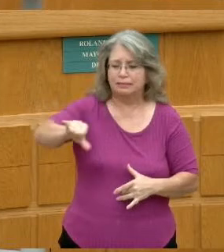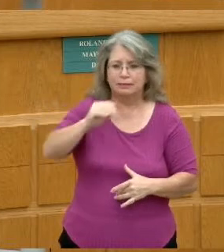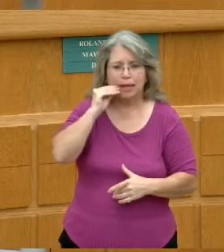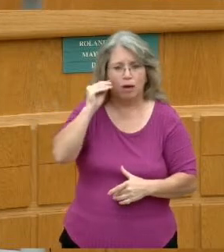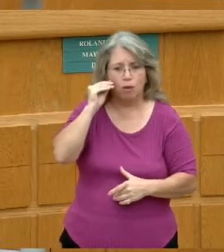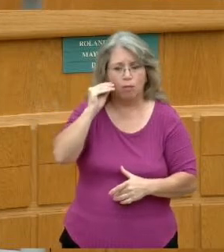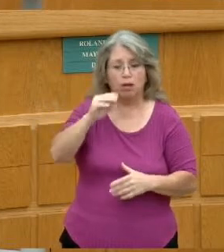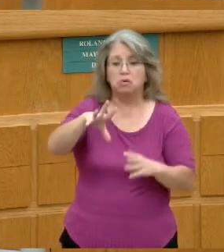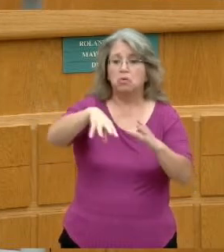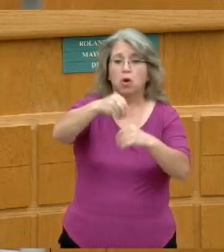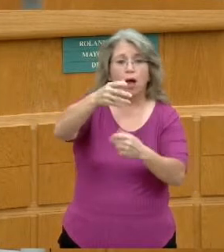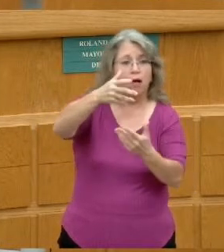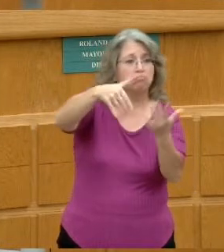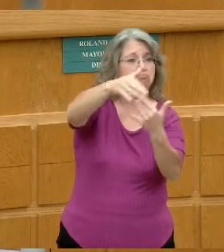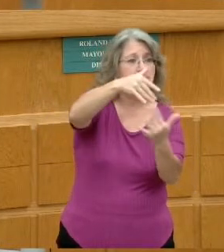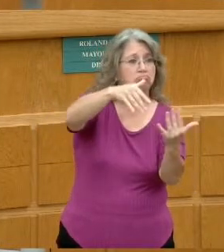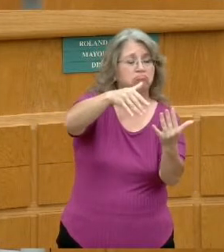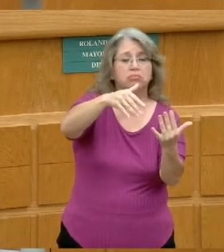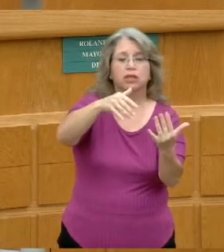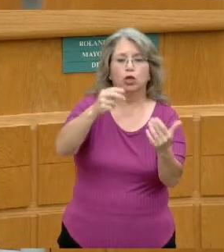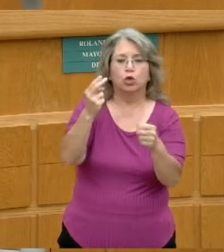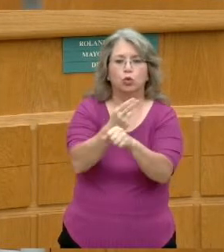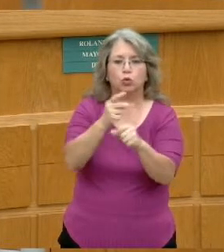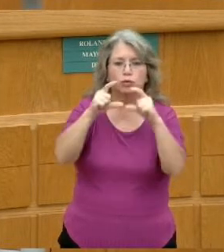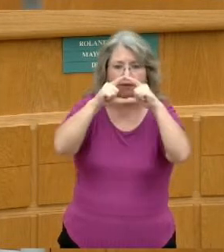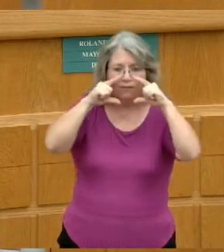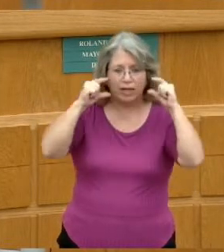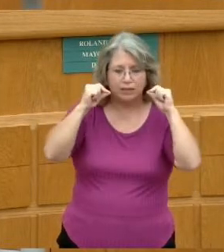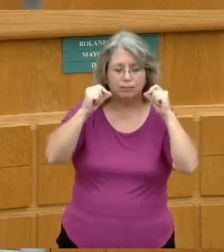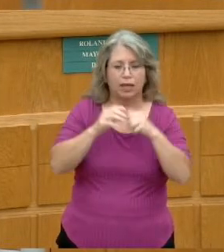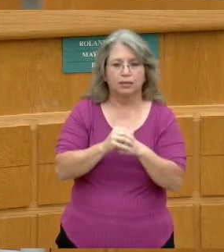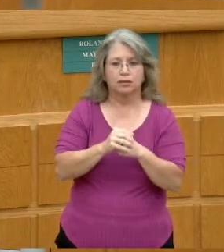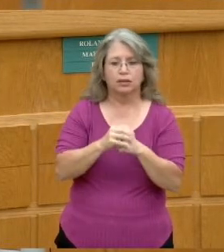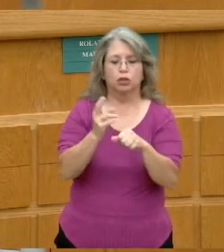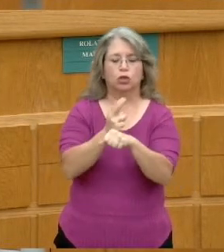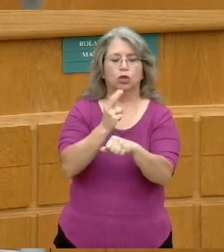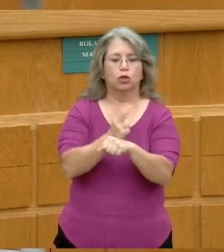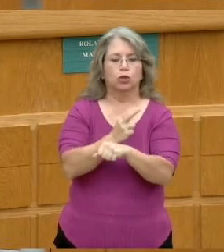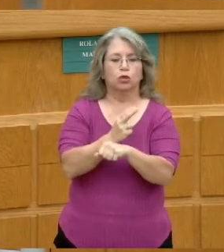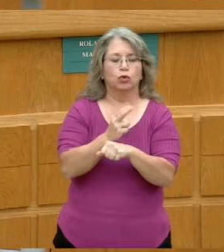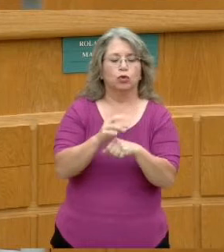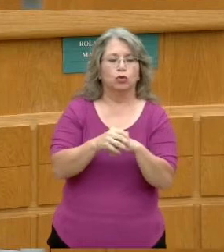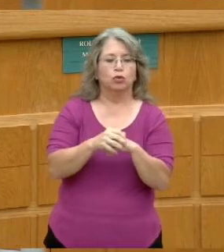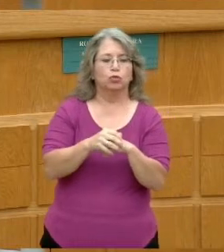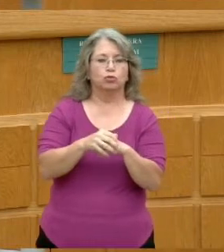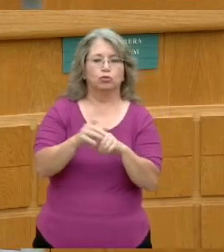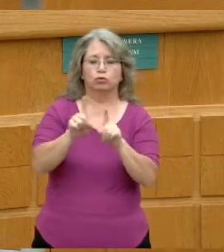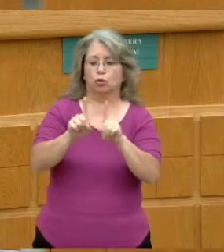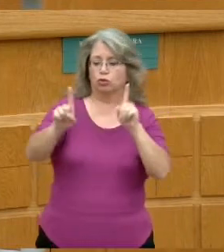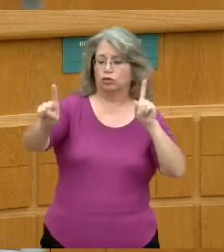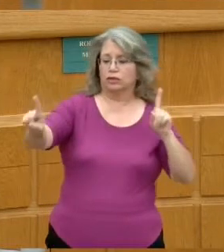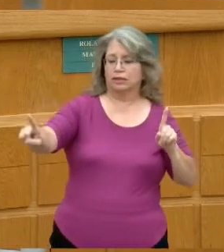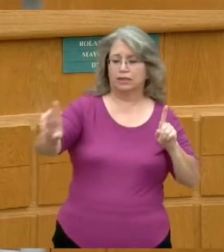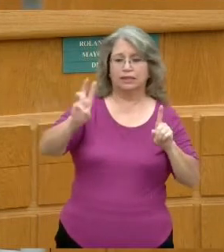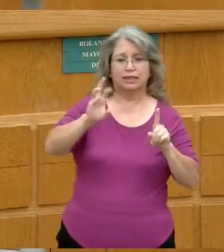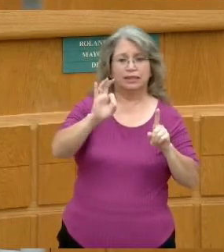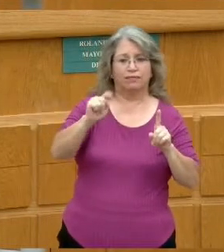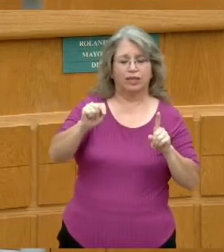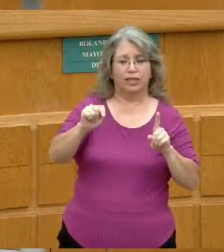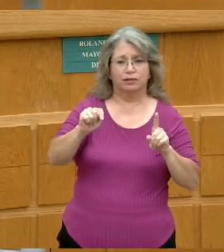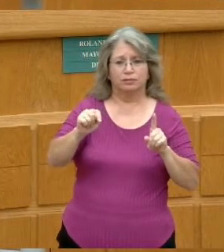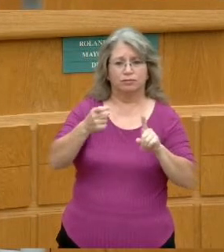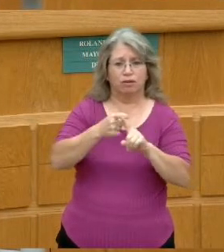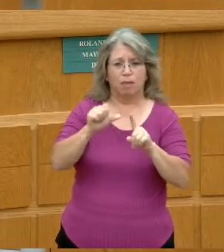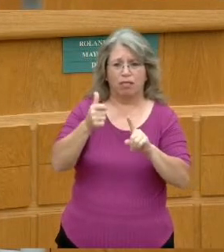mask. Practice social distancing of 6 feet or more from others. Have a great Sunday with your families.